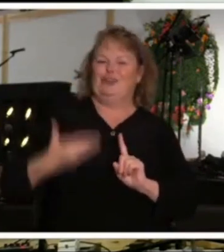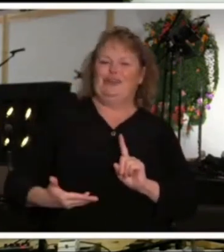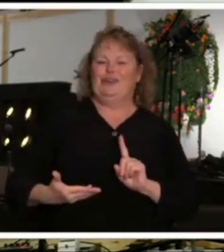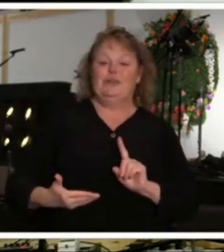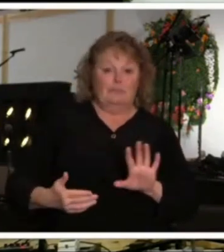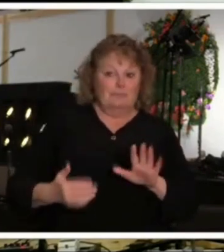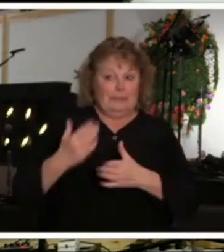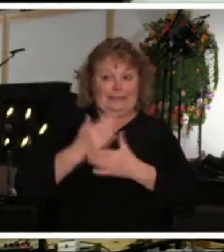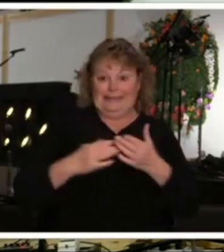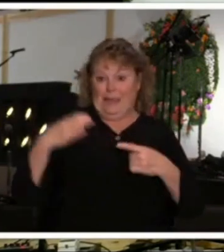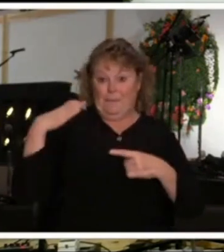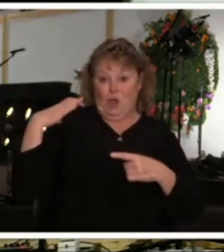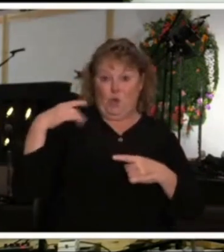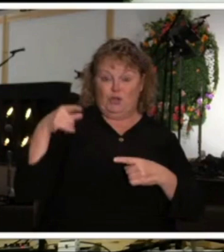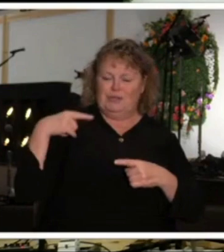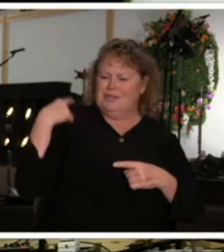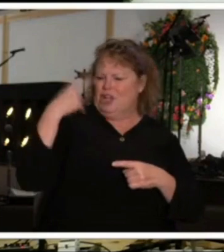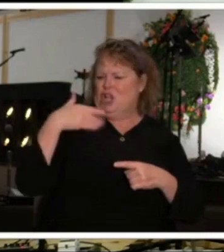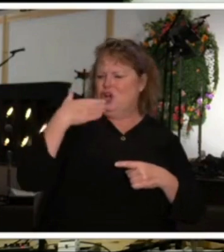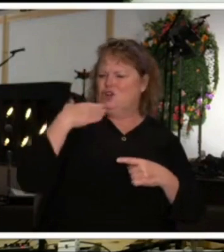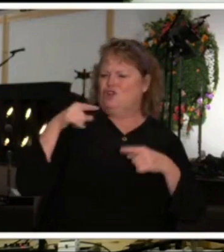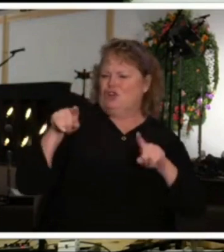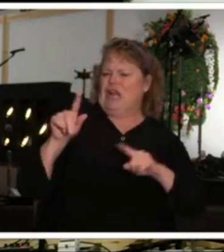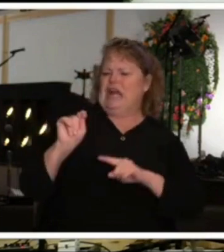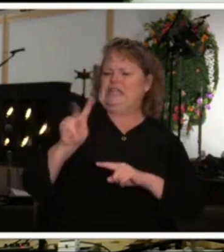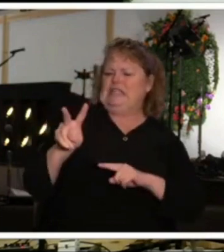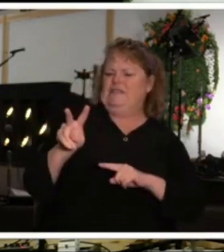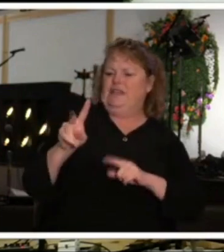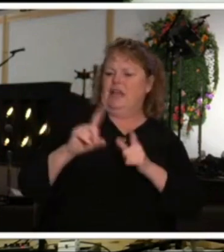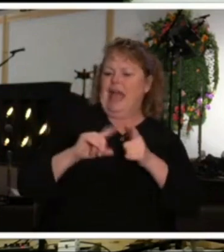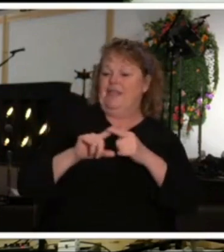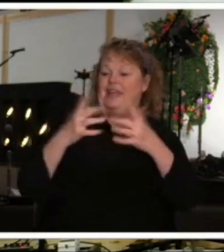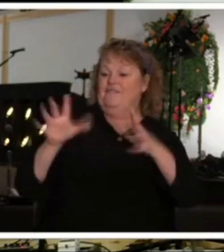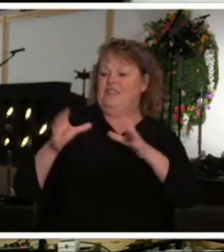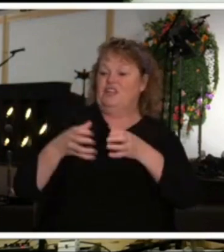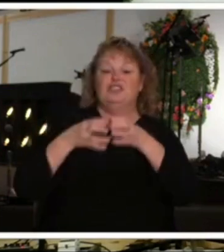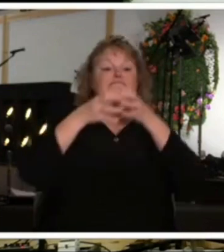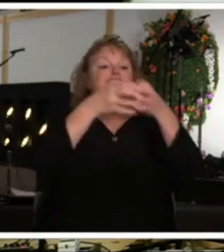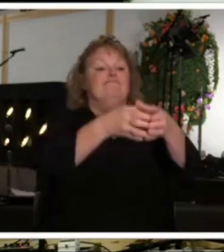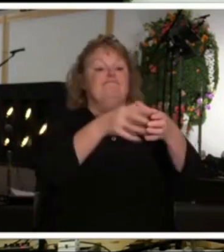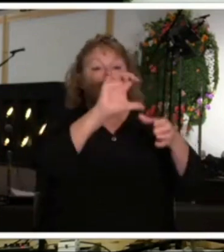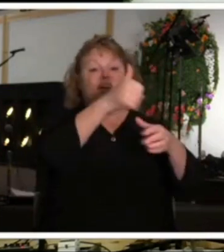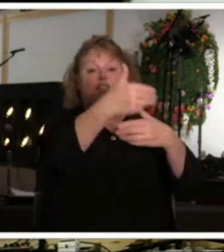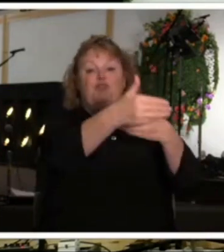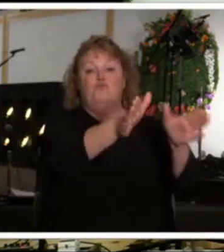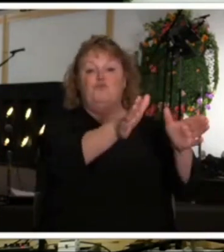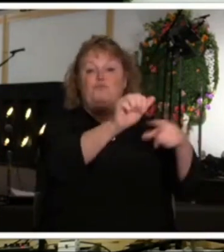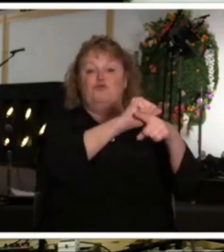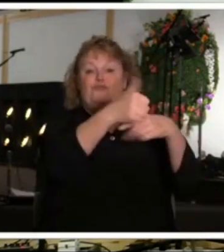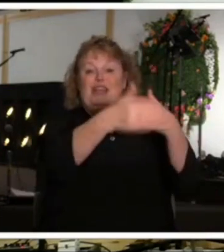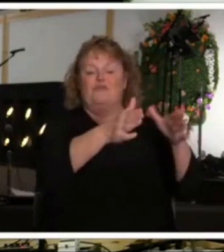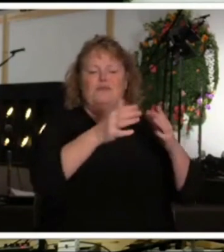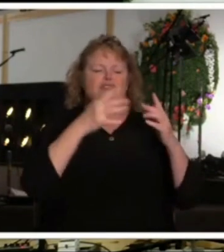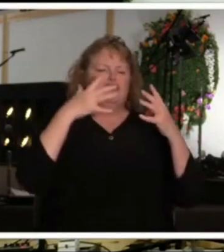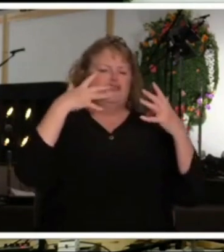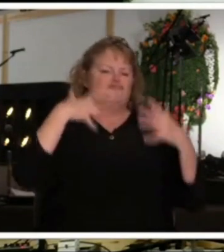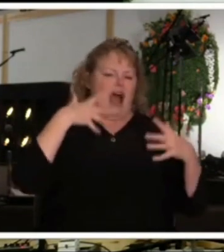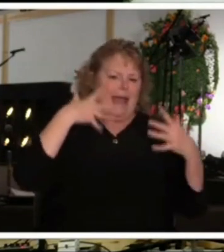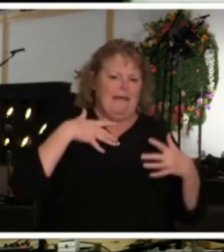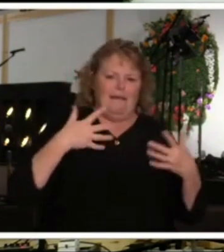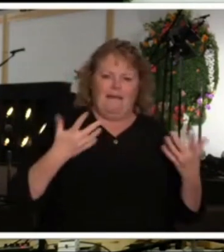I've seen coaches, they look good on TV, and 10 minutes later in the back of the room crying. Problems,